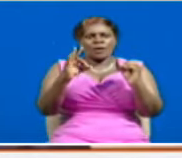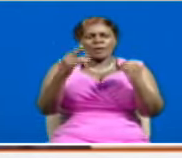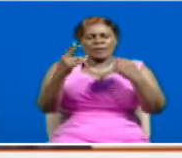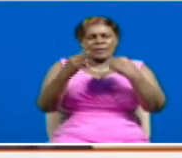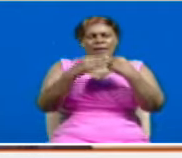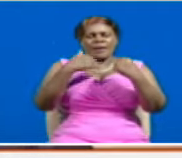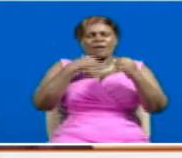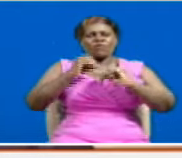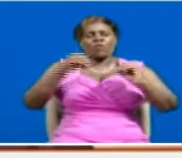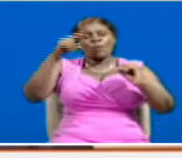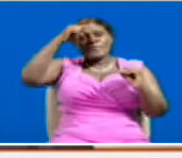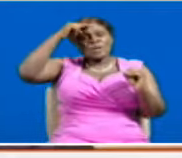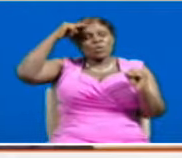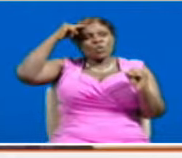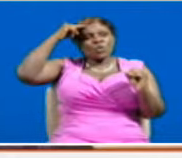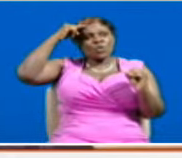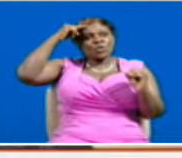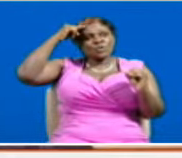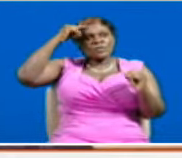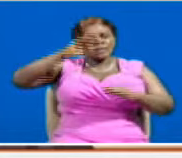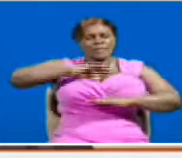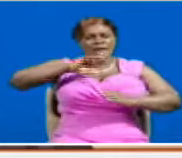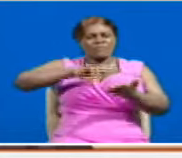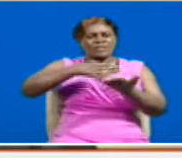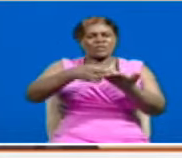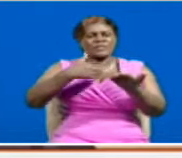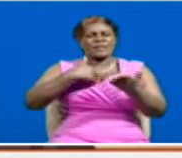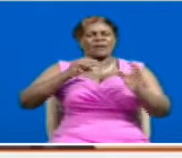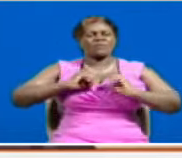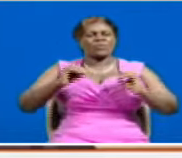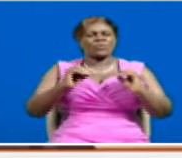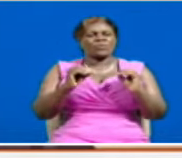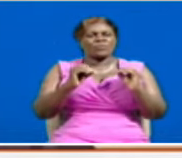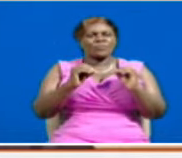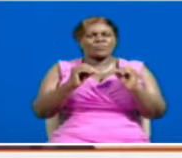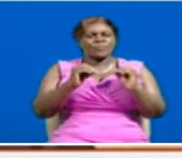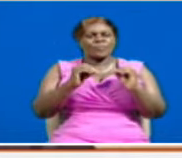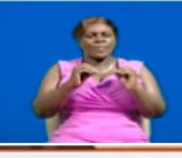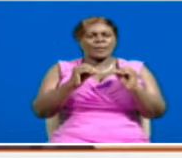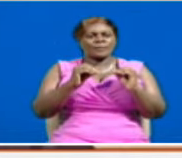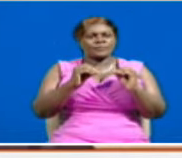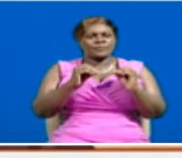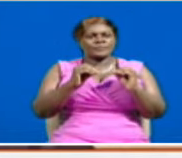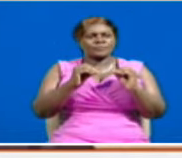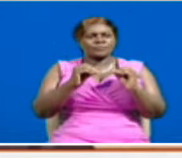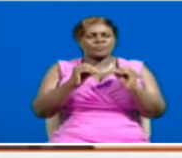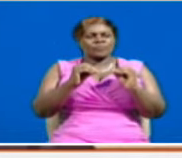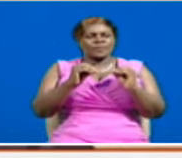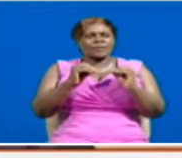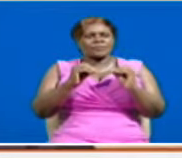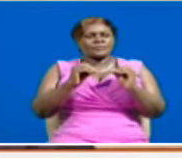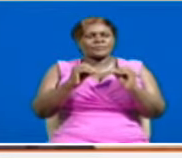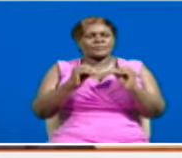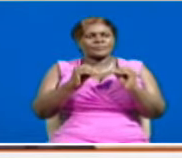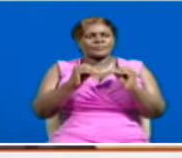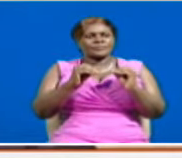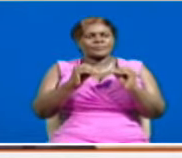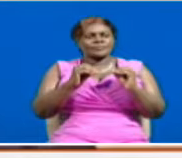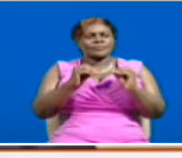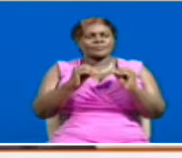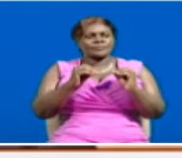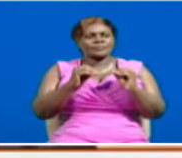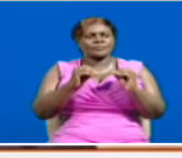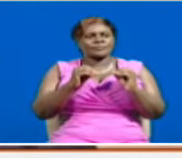But because of the lack of enough manpower, we are still having grade 7 learning from one